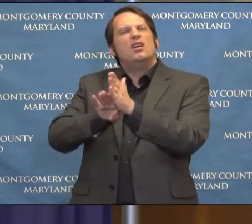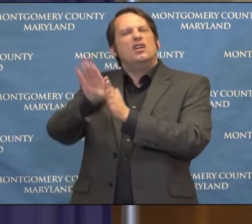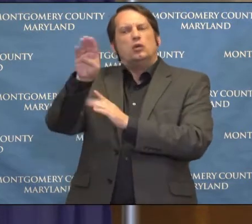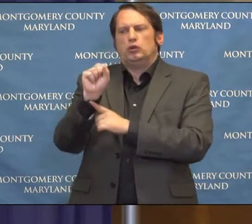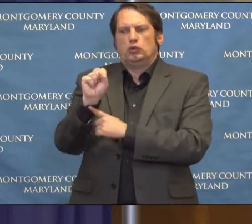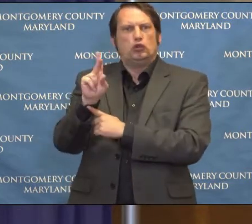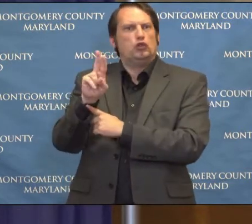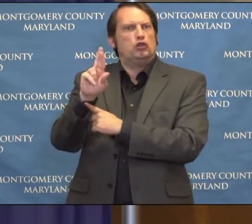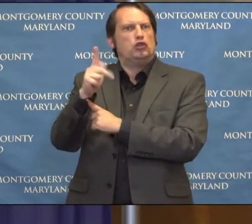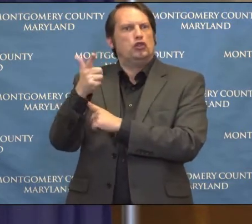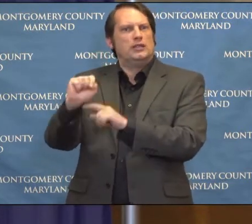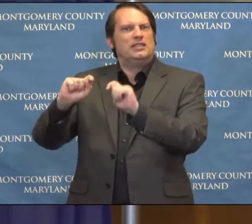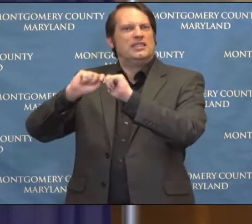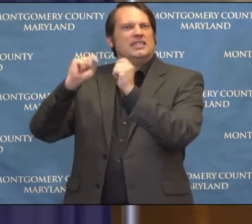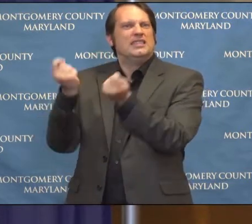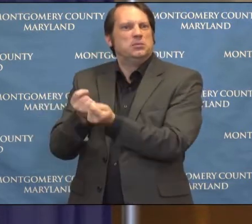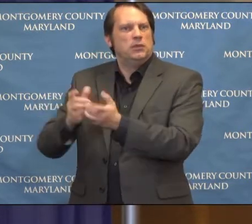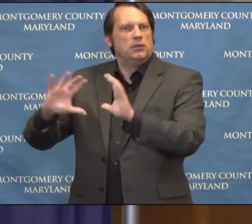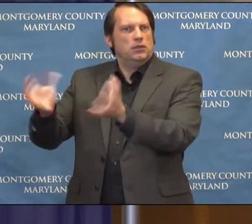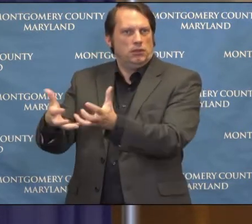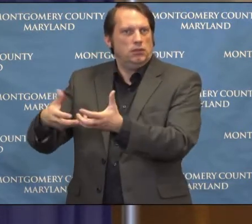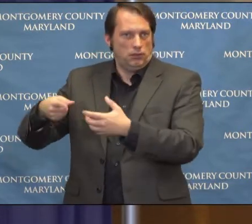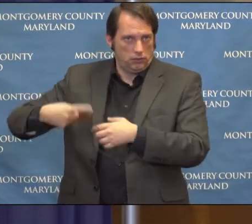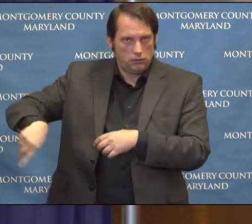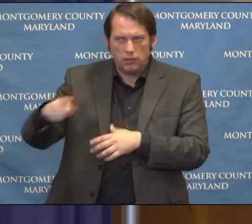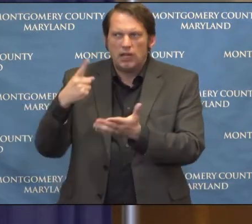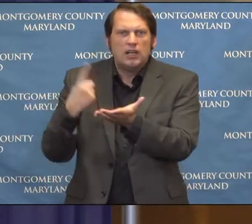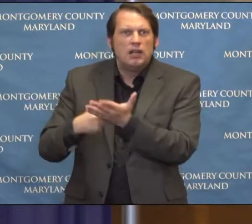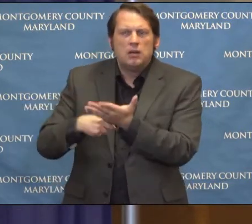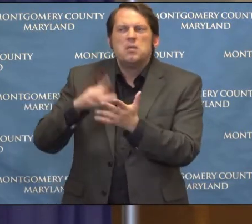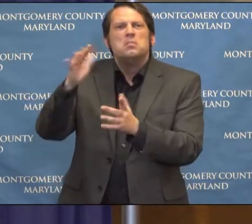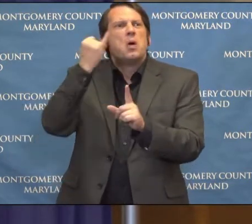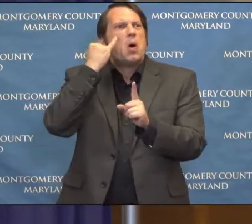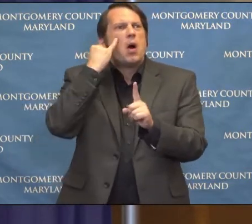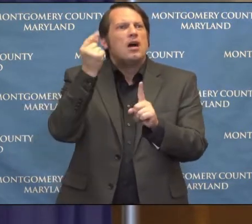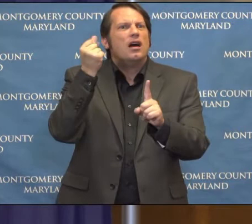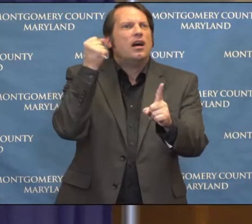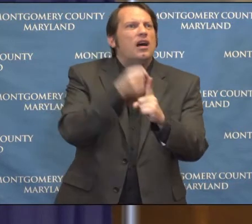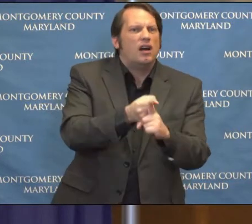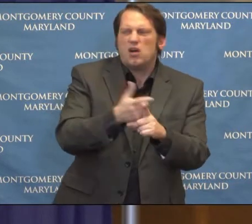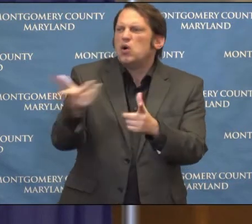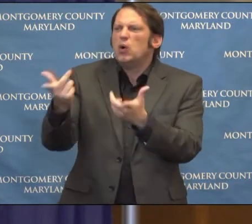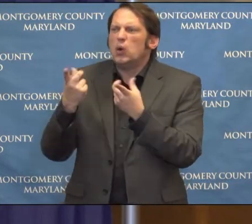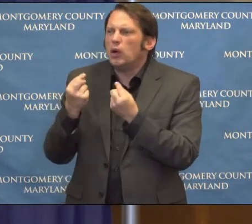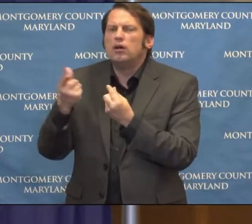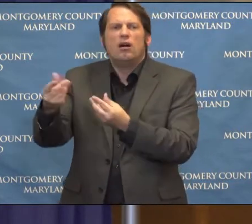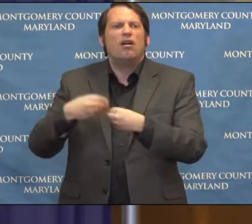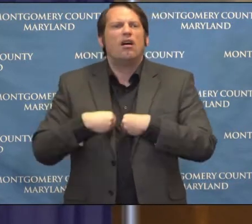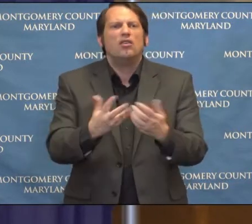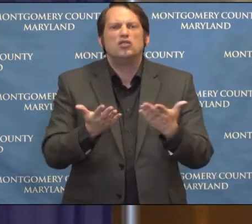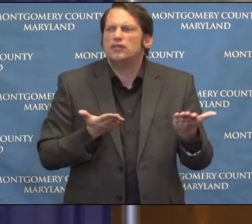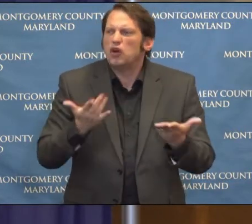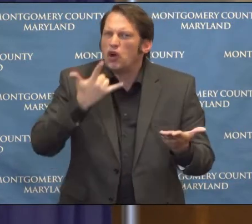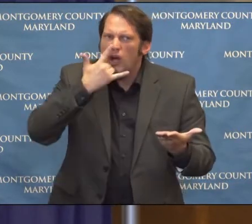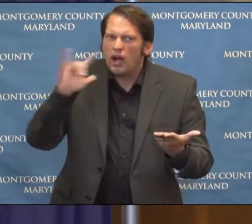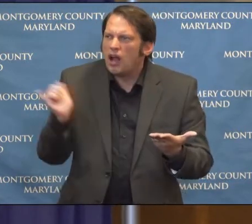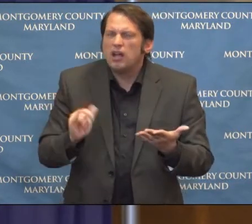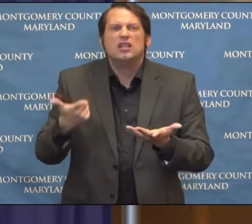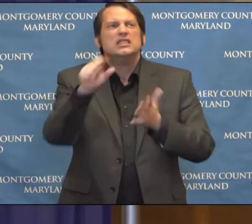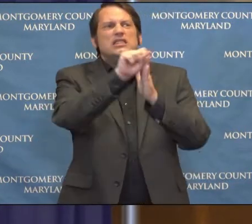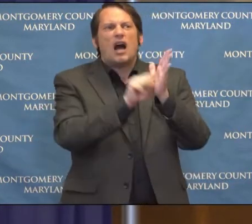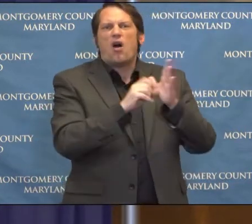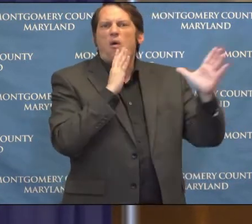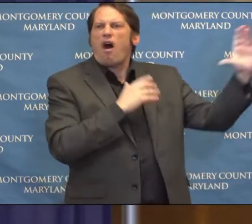submitted and discussed and walked through those, discussed what services and resources the state could provide, and discussed